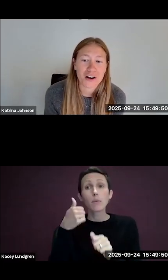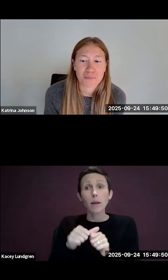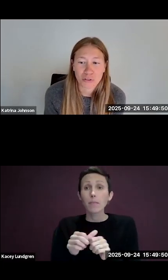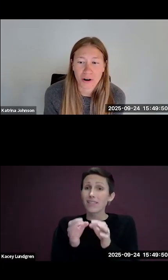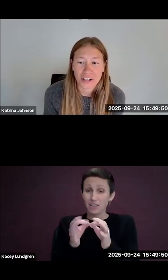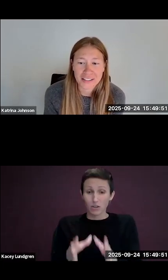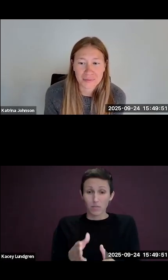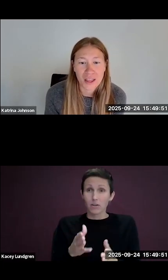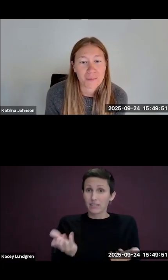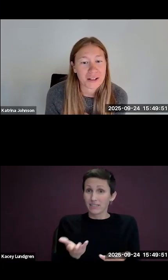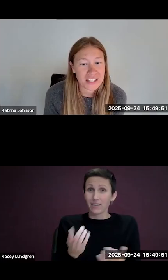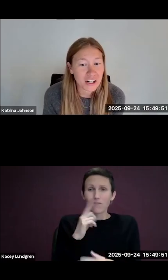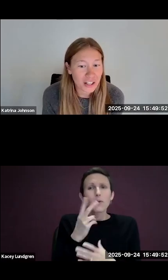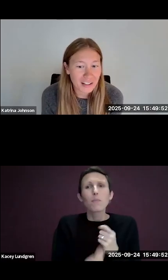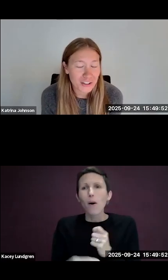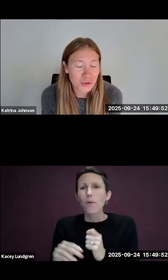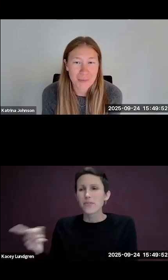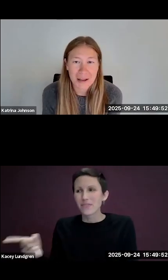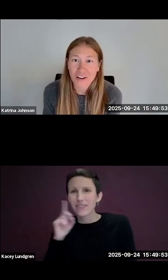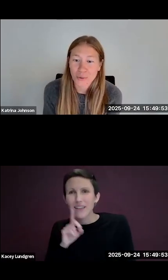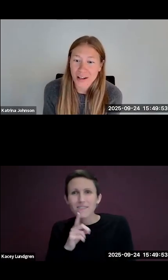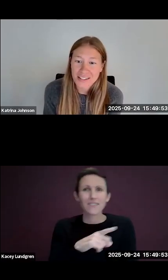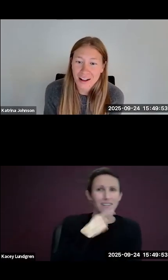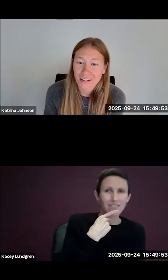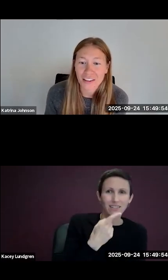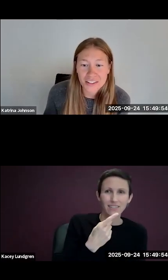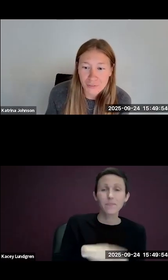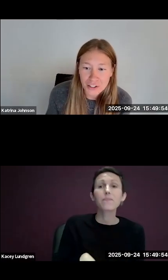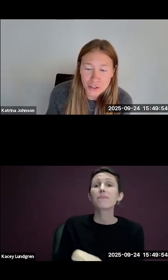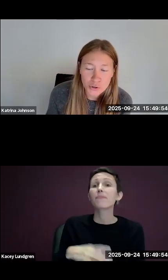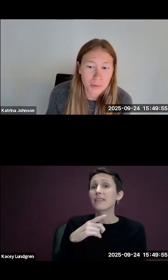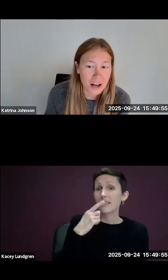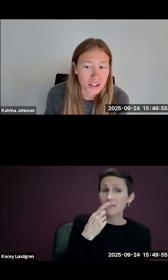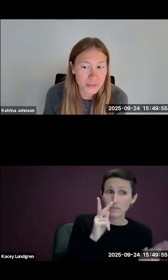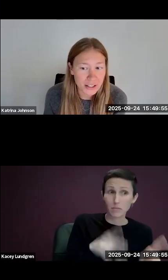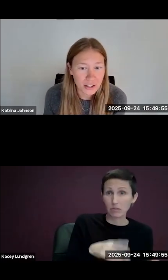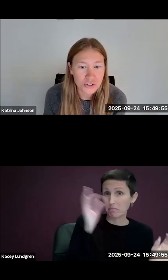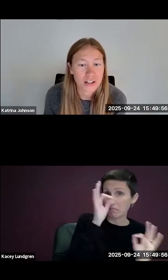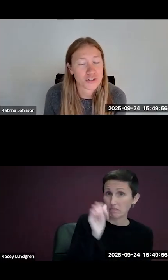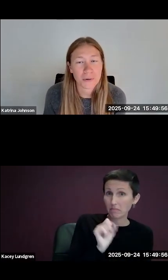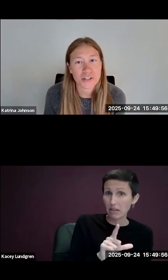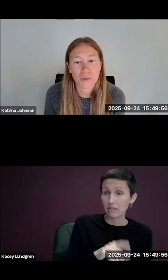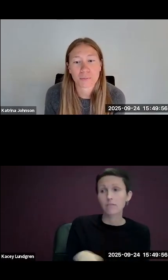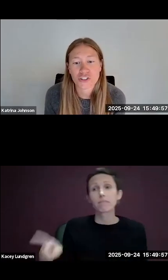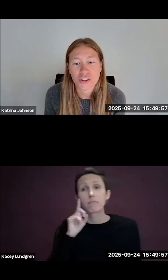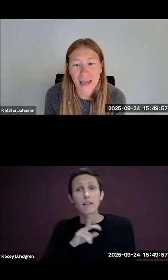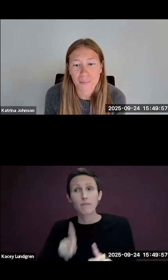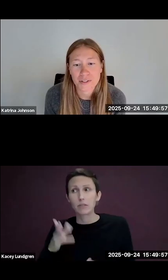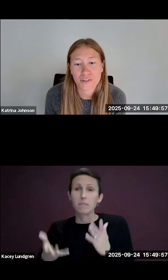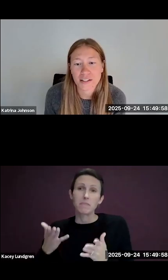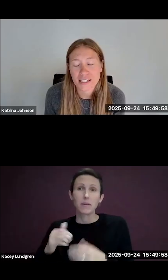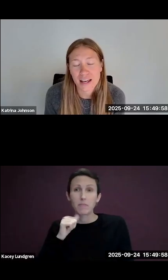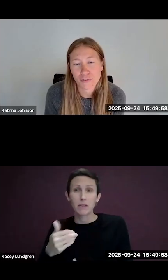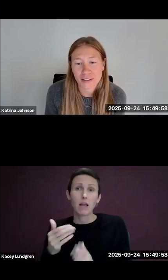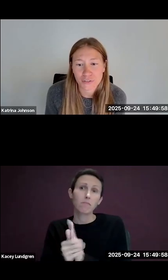for the benefit of both parties. Because the hearing individual may not know ASL and the deaf individual may not use English, interpreters help bridge the